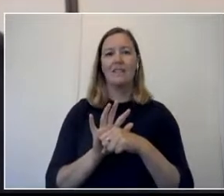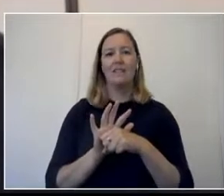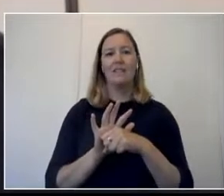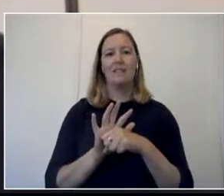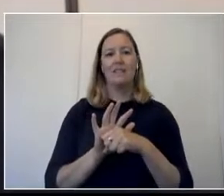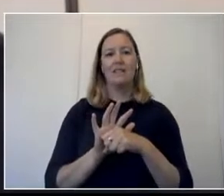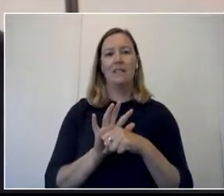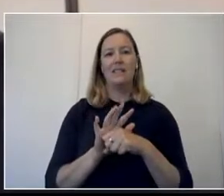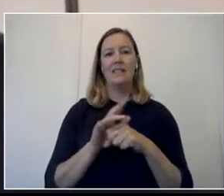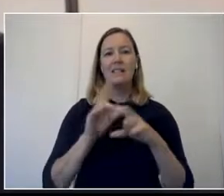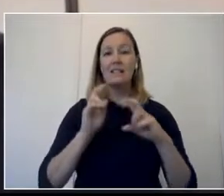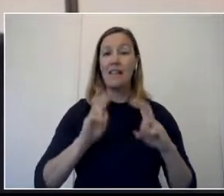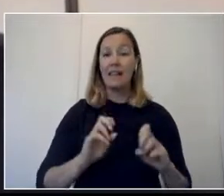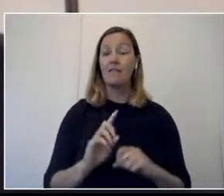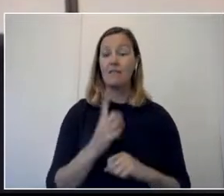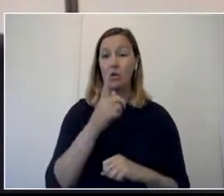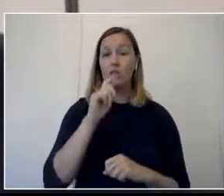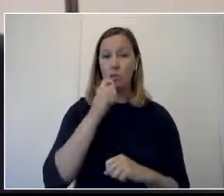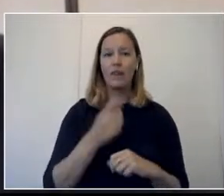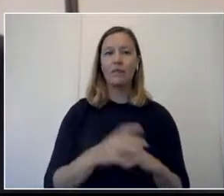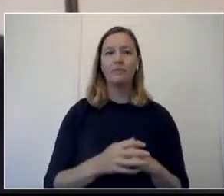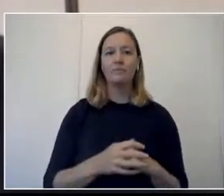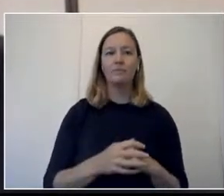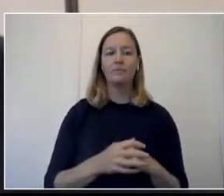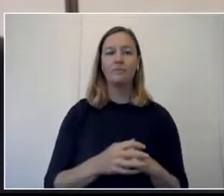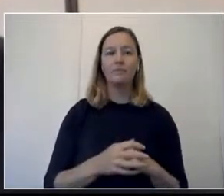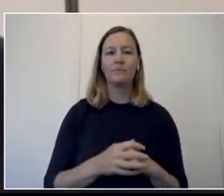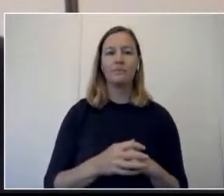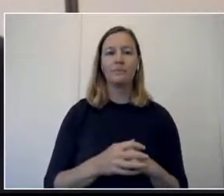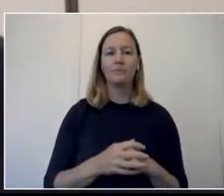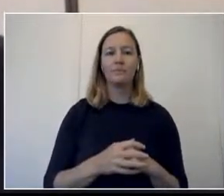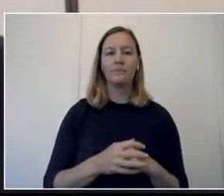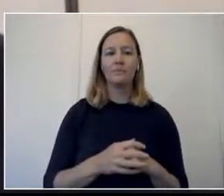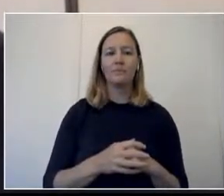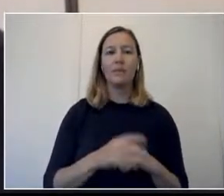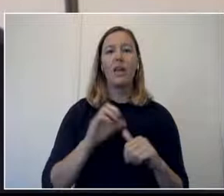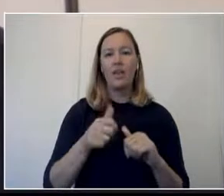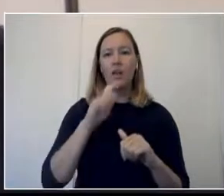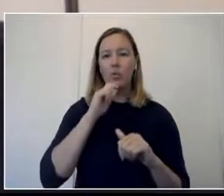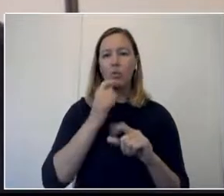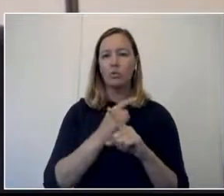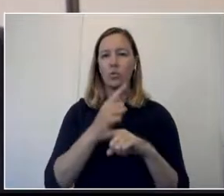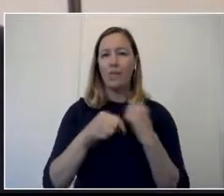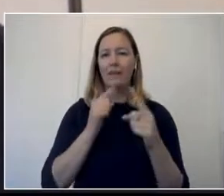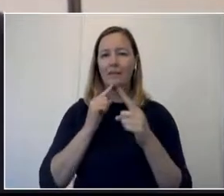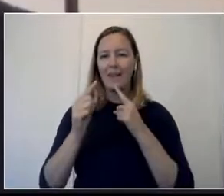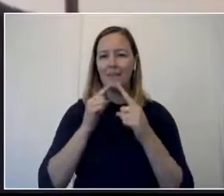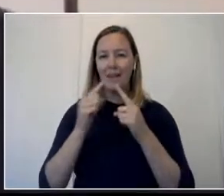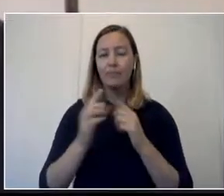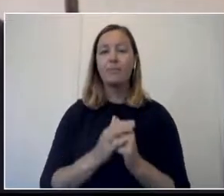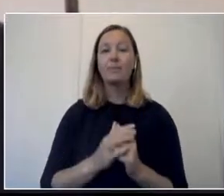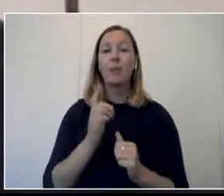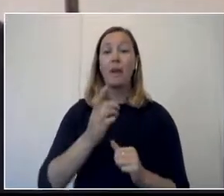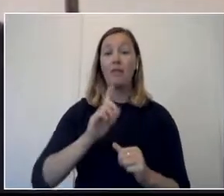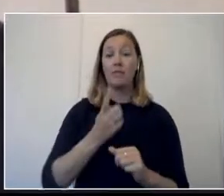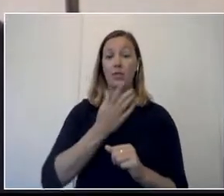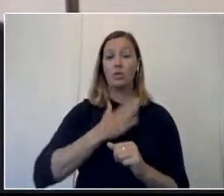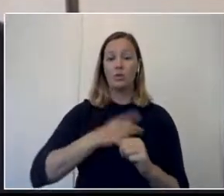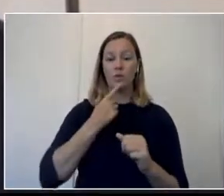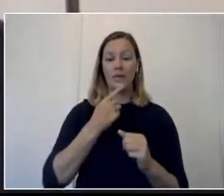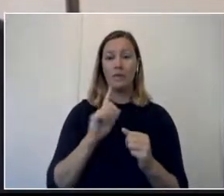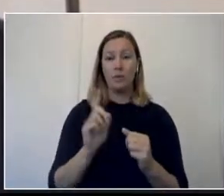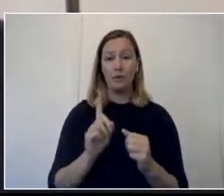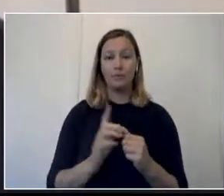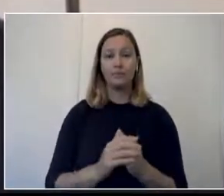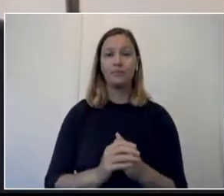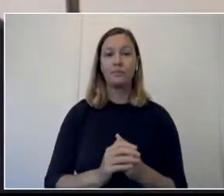study to start with. Before we share some of the data, I'd just like to say a few words really about what's